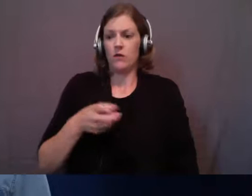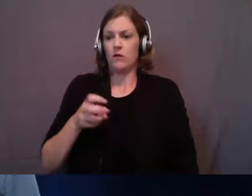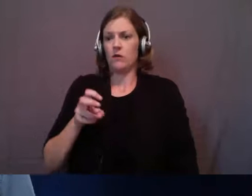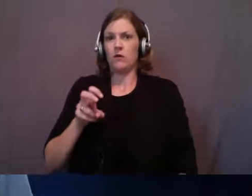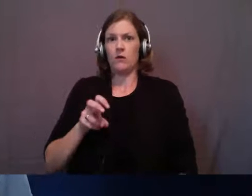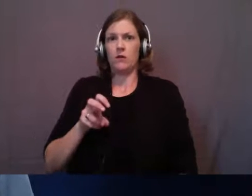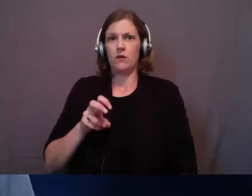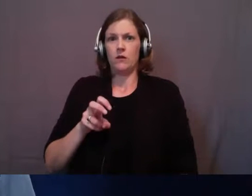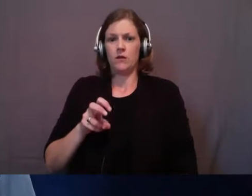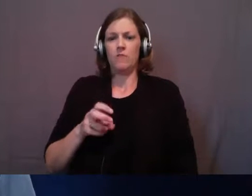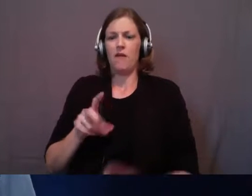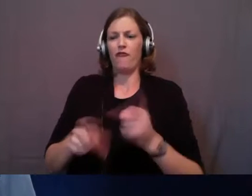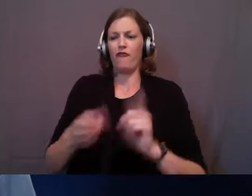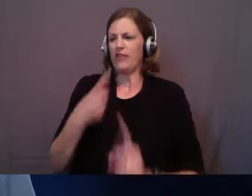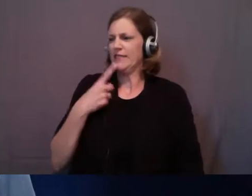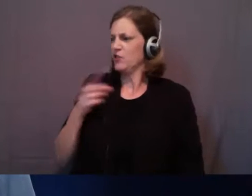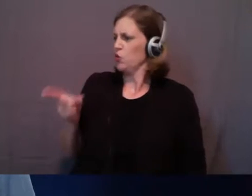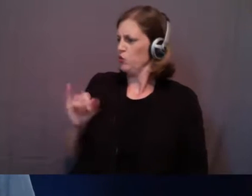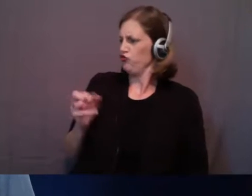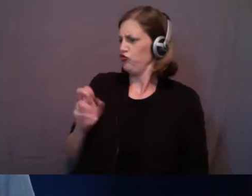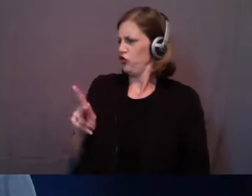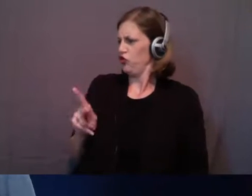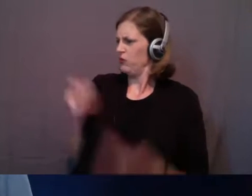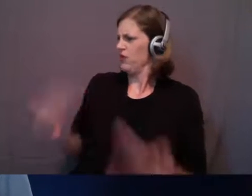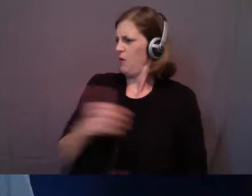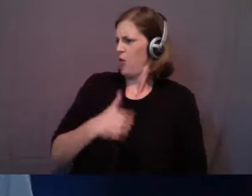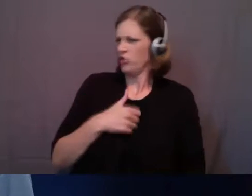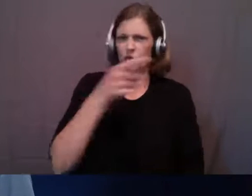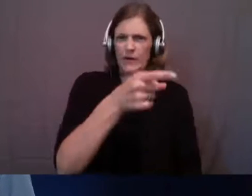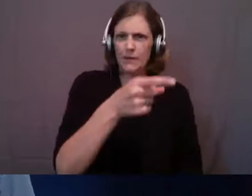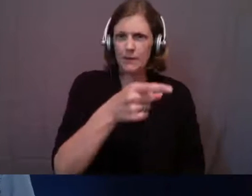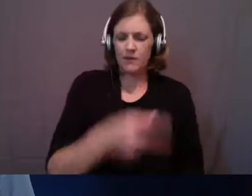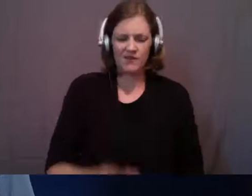jerk, turn around and apologize to him. I was like, for what?